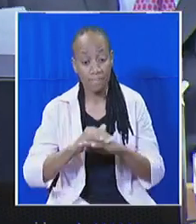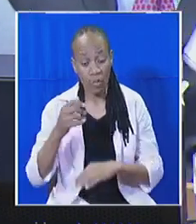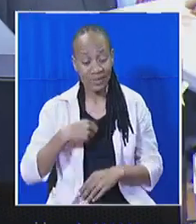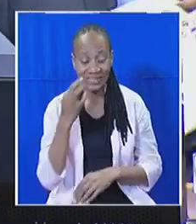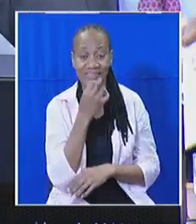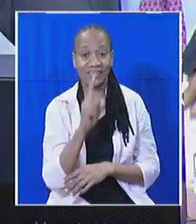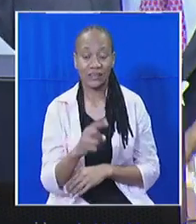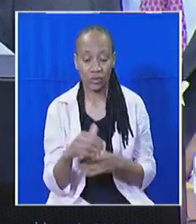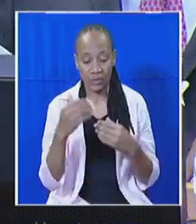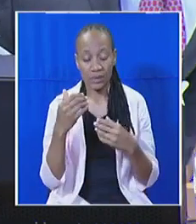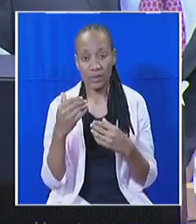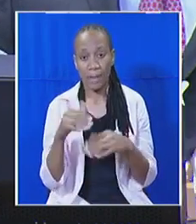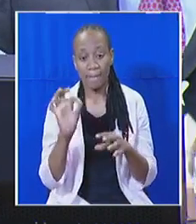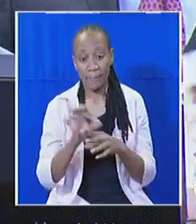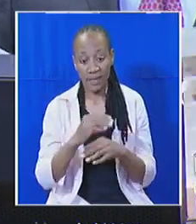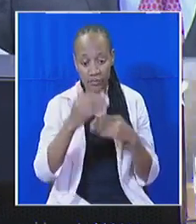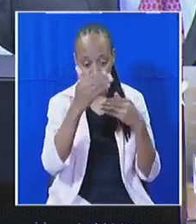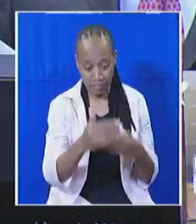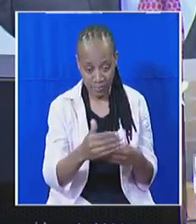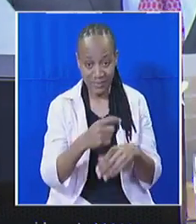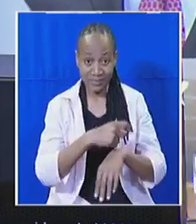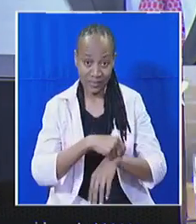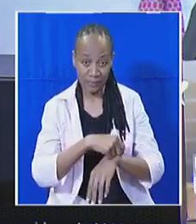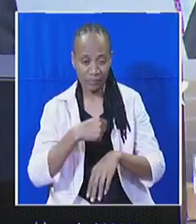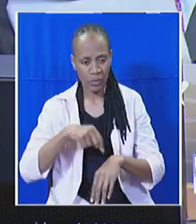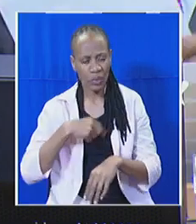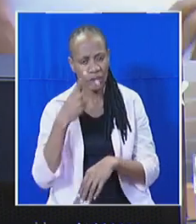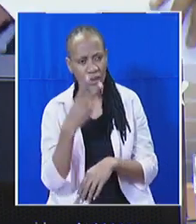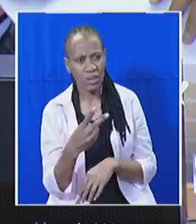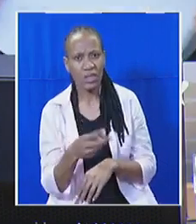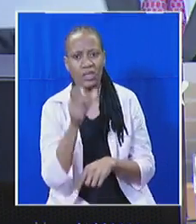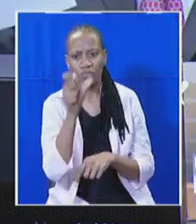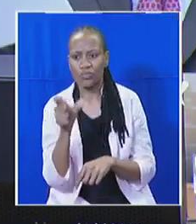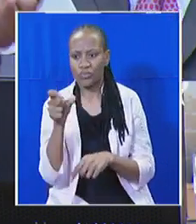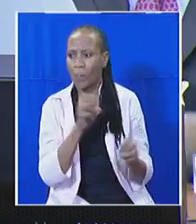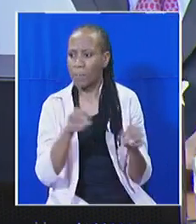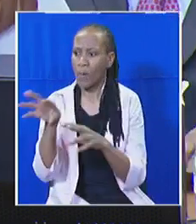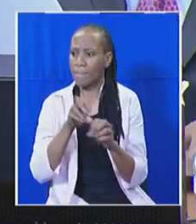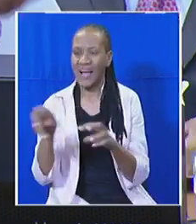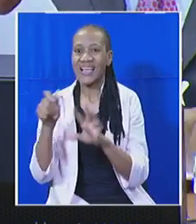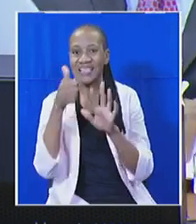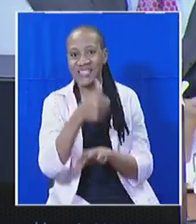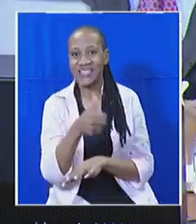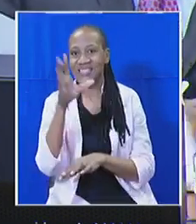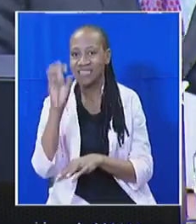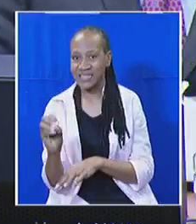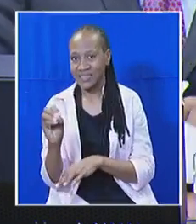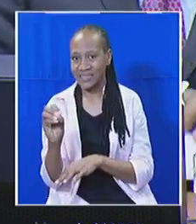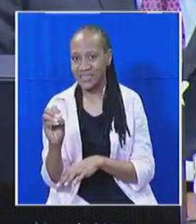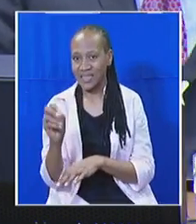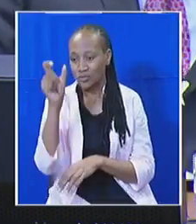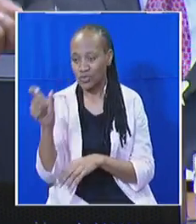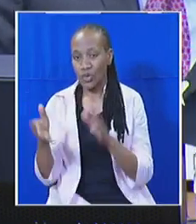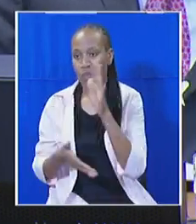the medium term, we increase students who are training in Cuba. We used to send 60 from